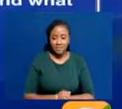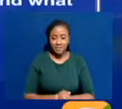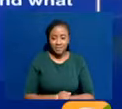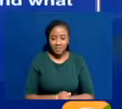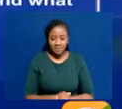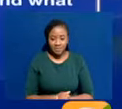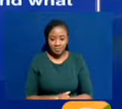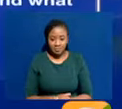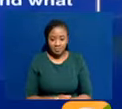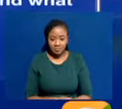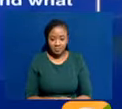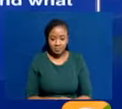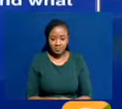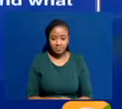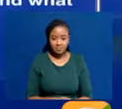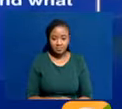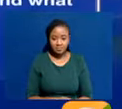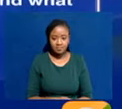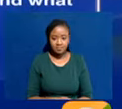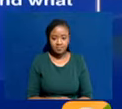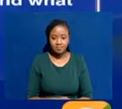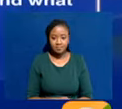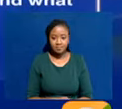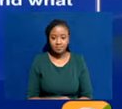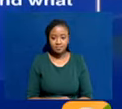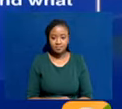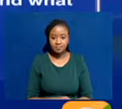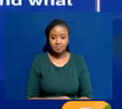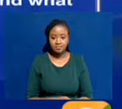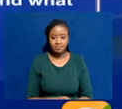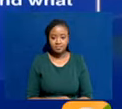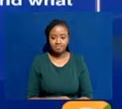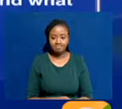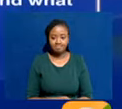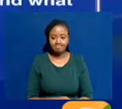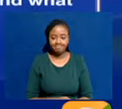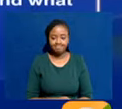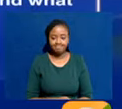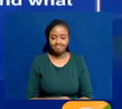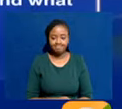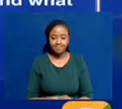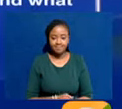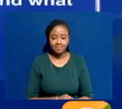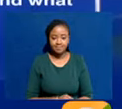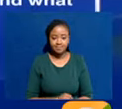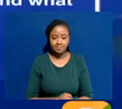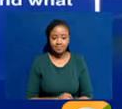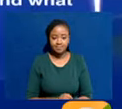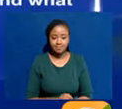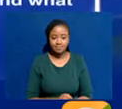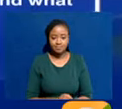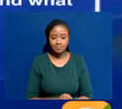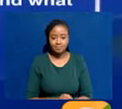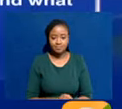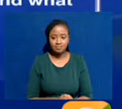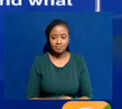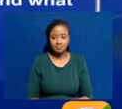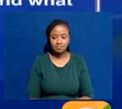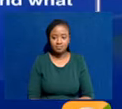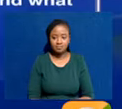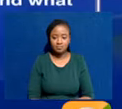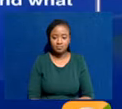sub-county, all the bandas were demolished and hustlers have nowhere to get lunch or breakfast, not forgetting the affected business people.